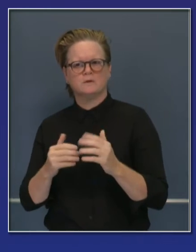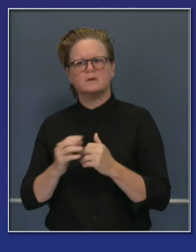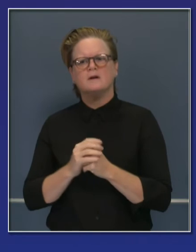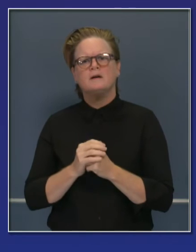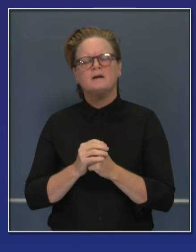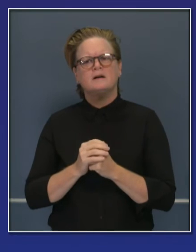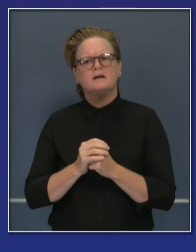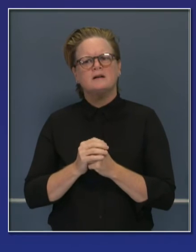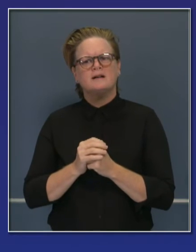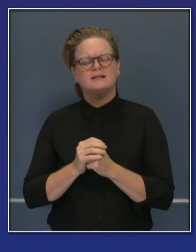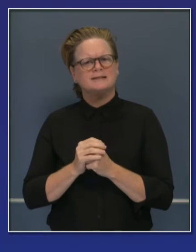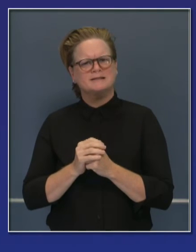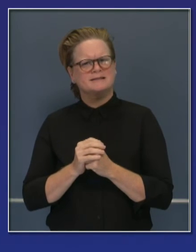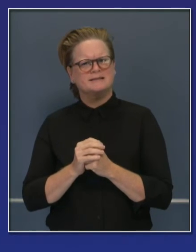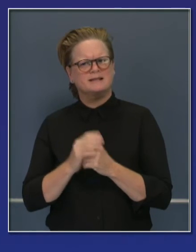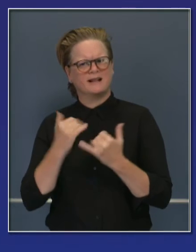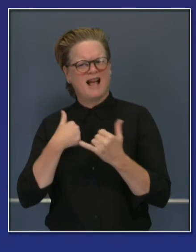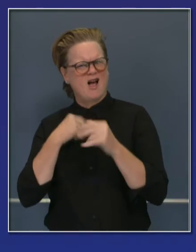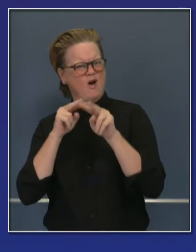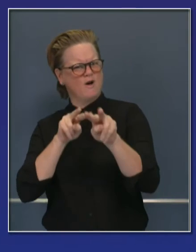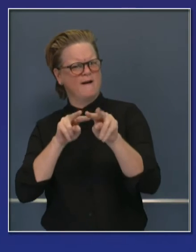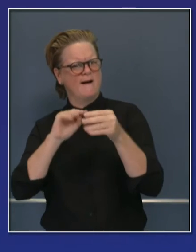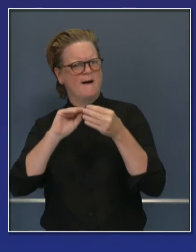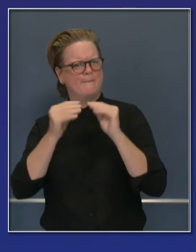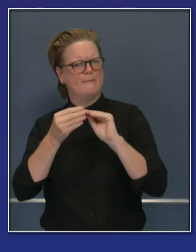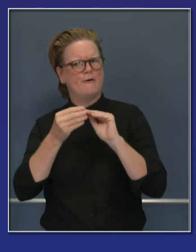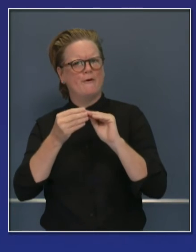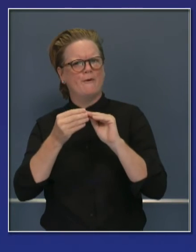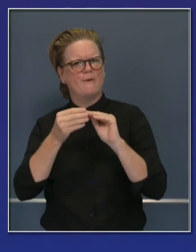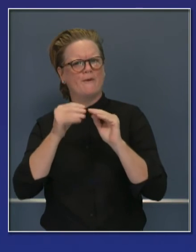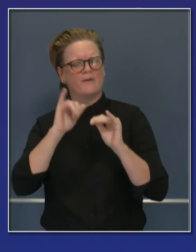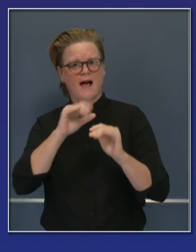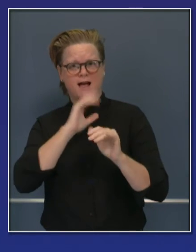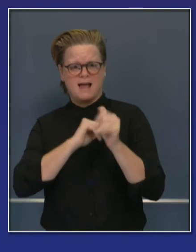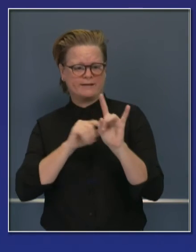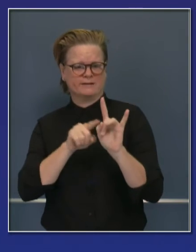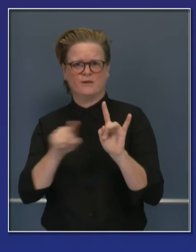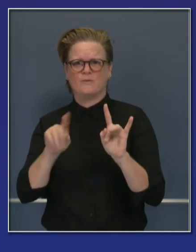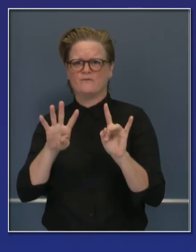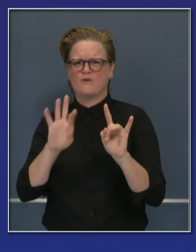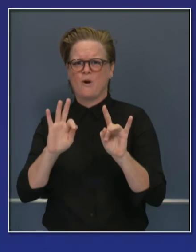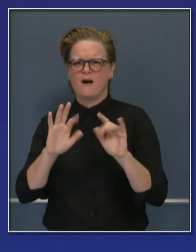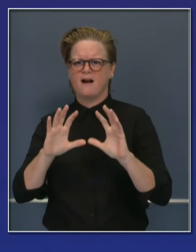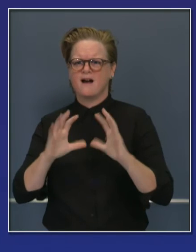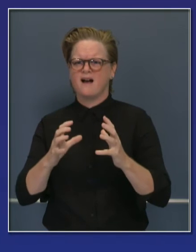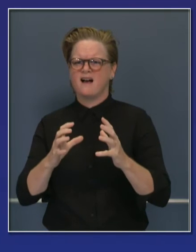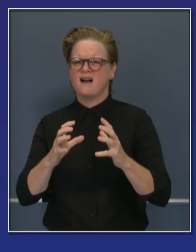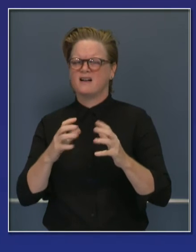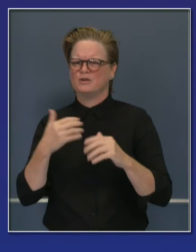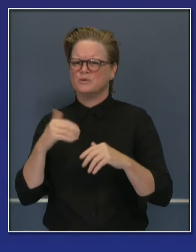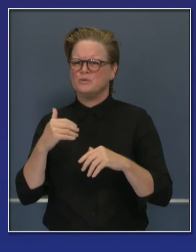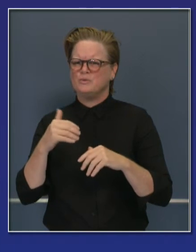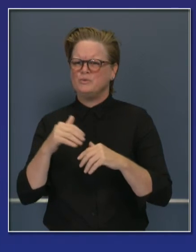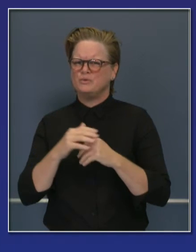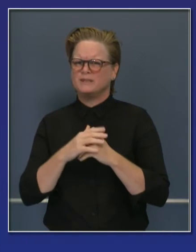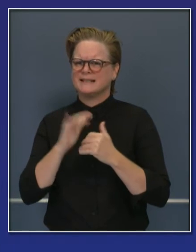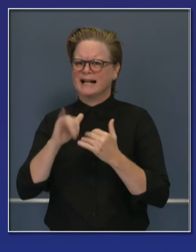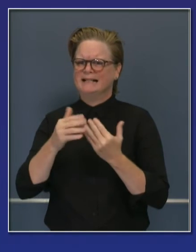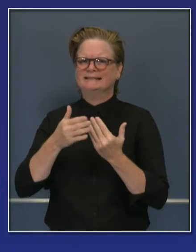but nonetheless, the case numbers impact age cohorts across the spectrum. And as you can see in this